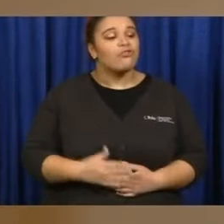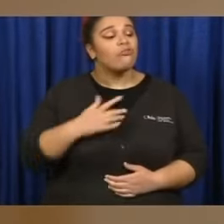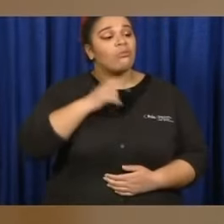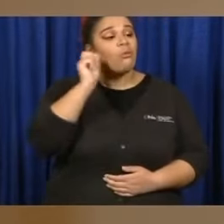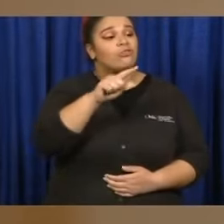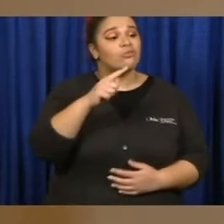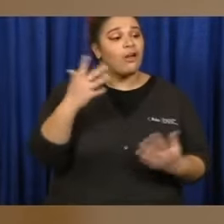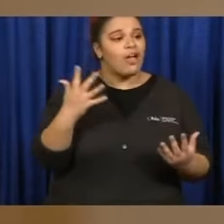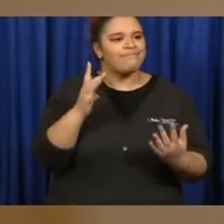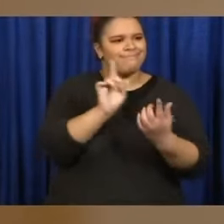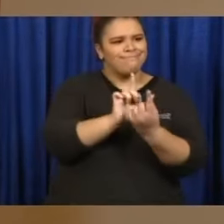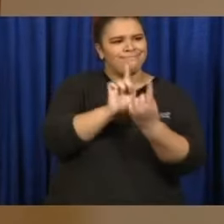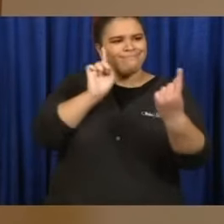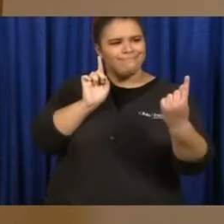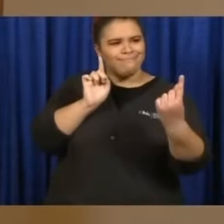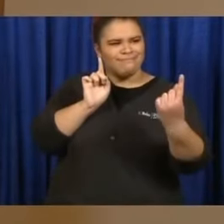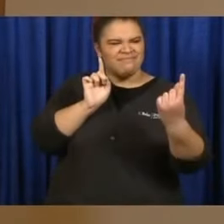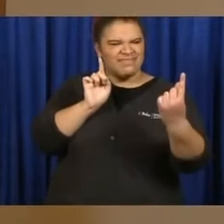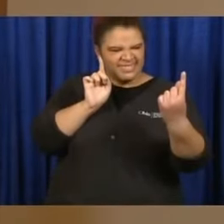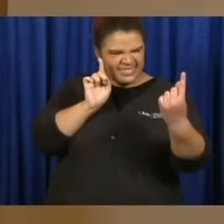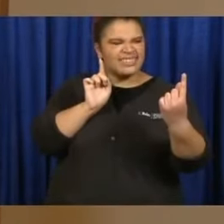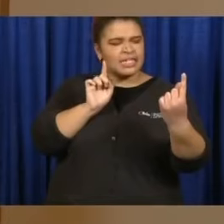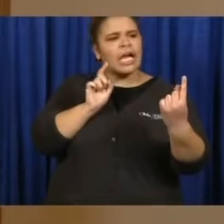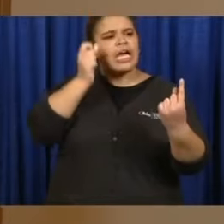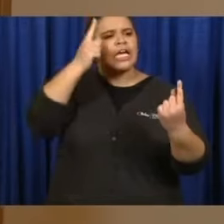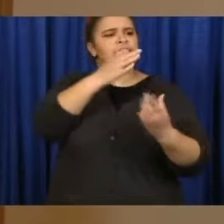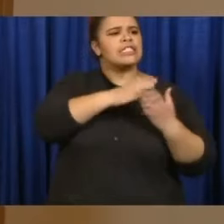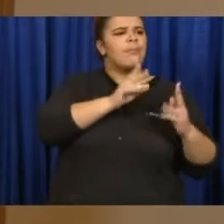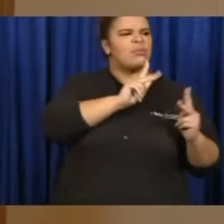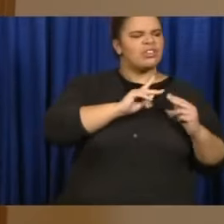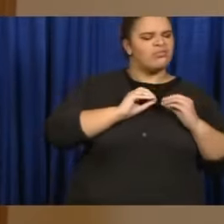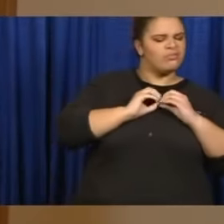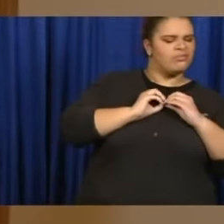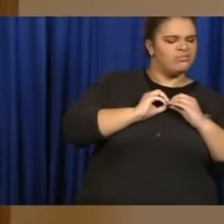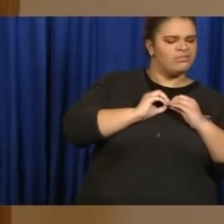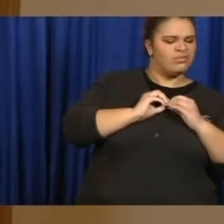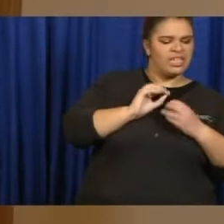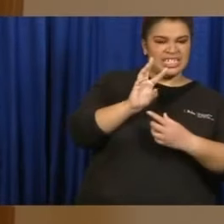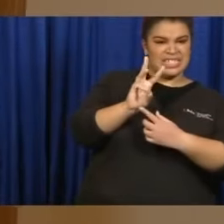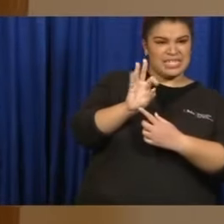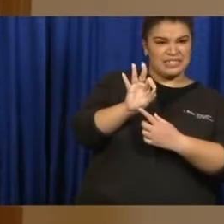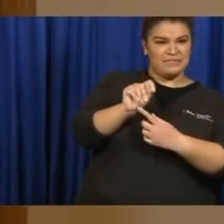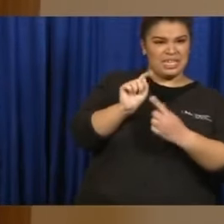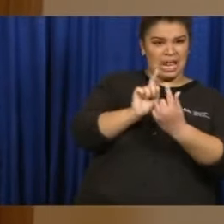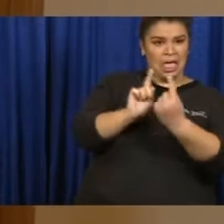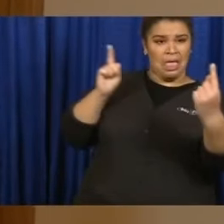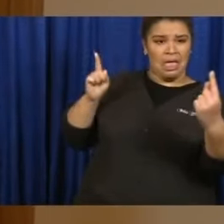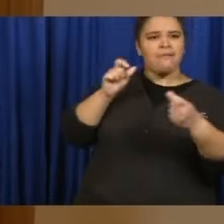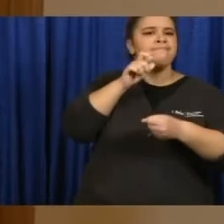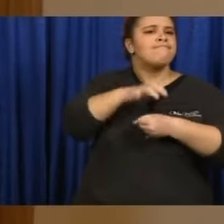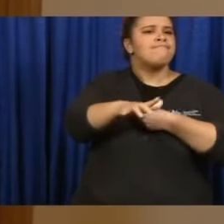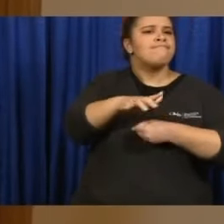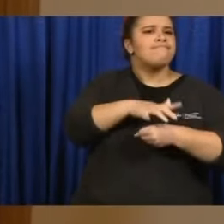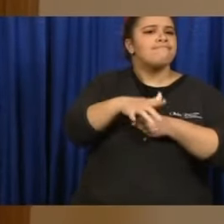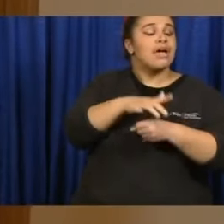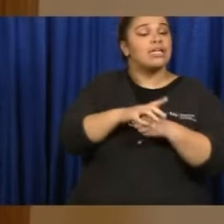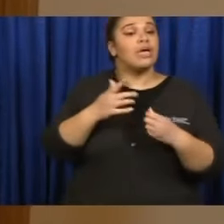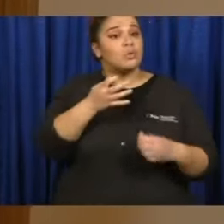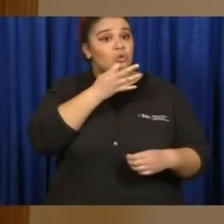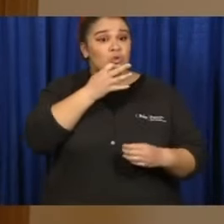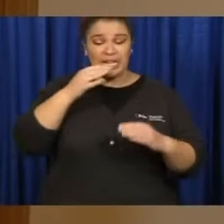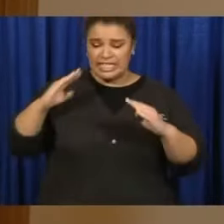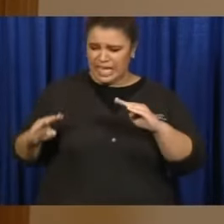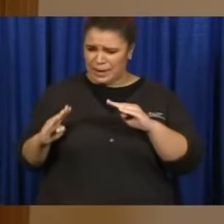Some people have argued that 6 feet may not be far enough, and as we approach the peak and the surge, do you expect those distances to